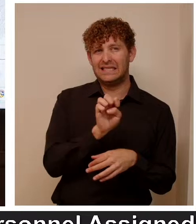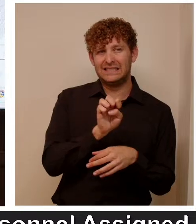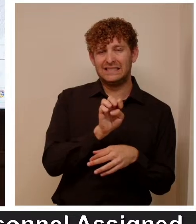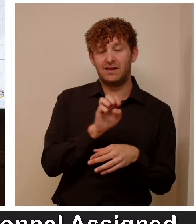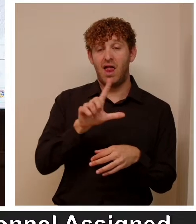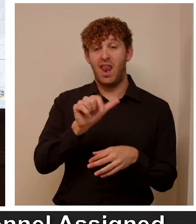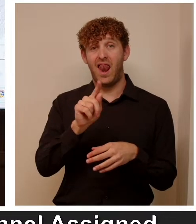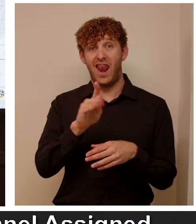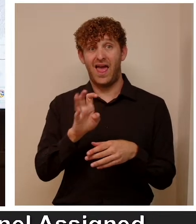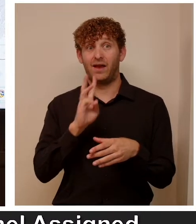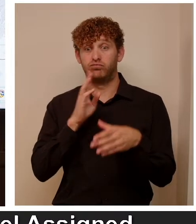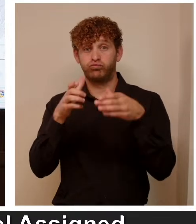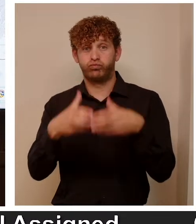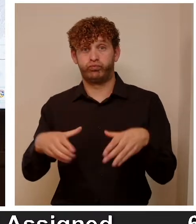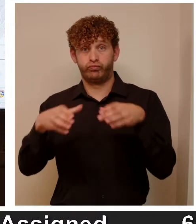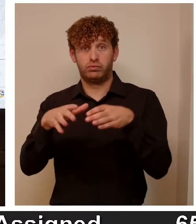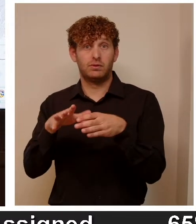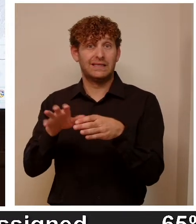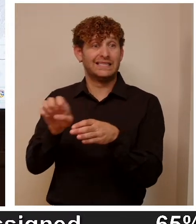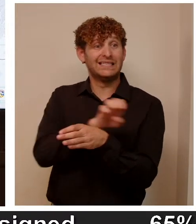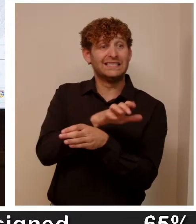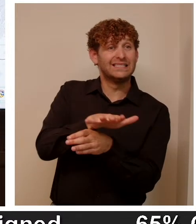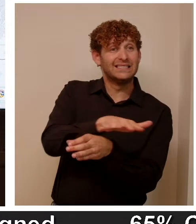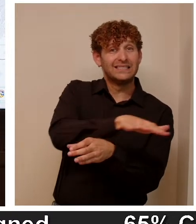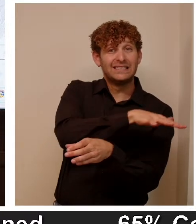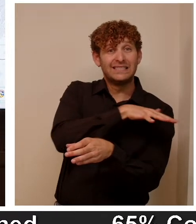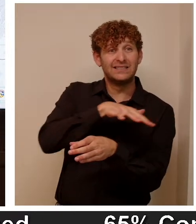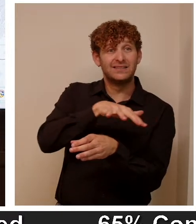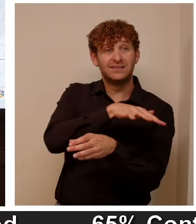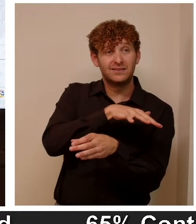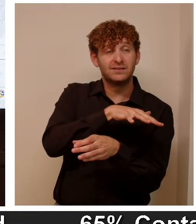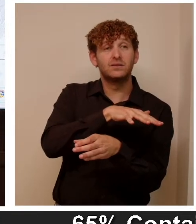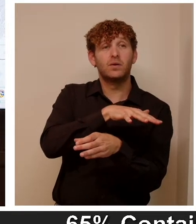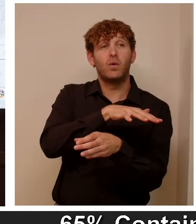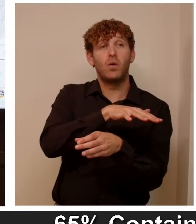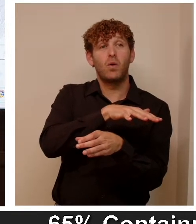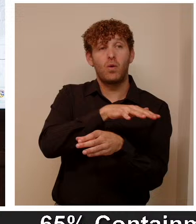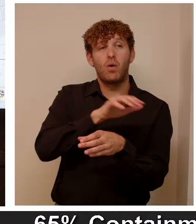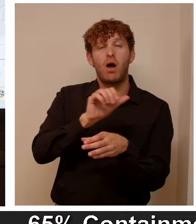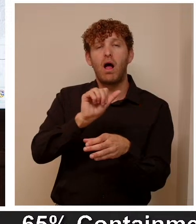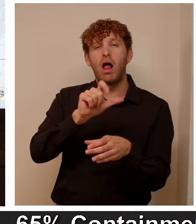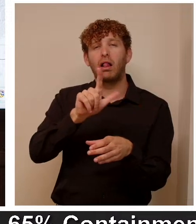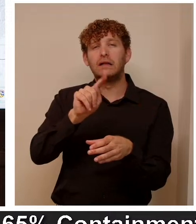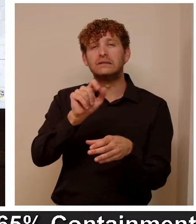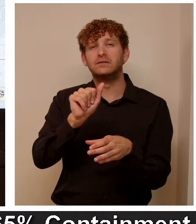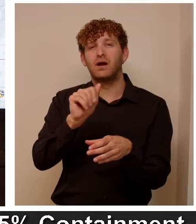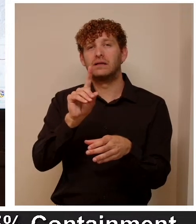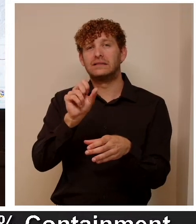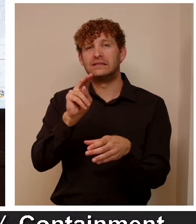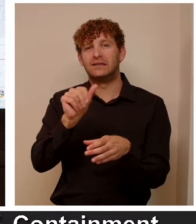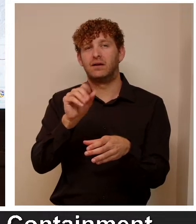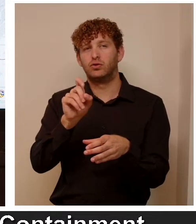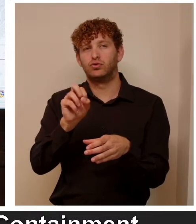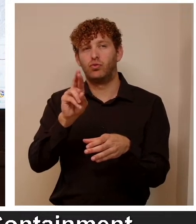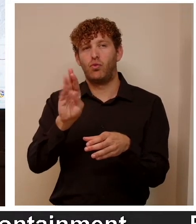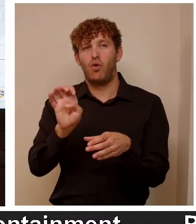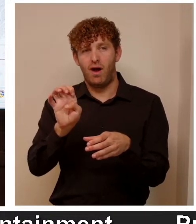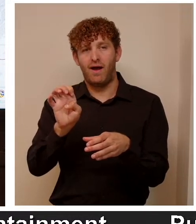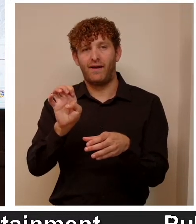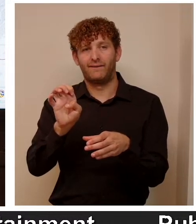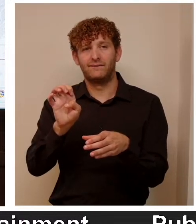of Mendocino, all the way over to Altadena Drive. East of Lake, south of